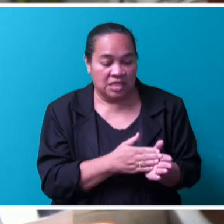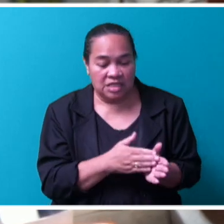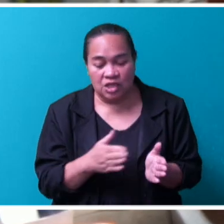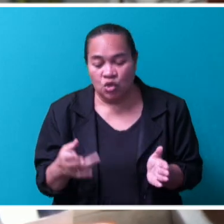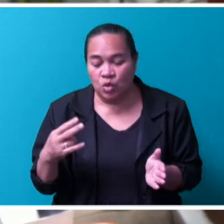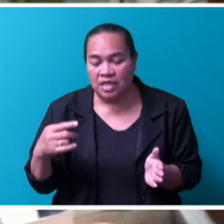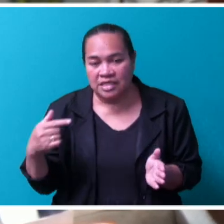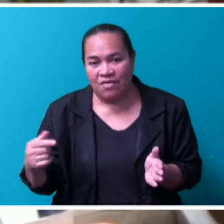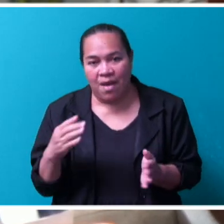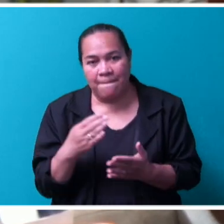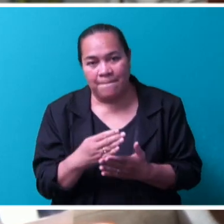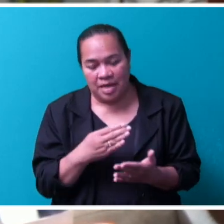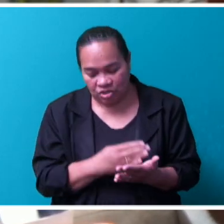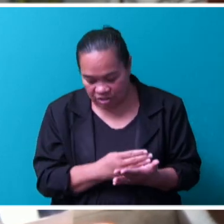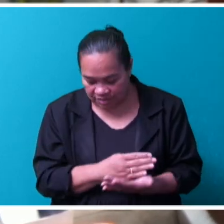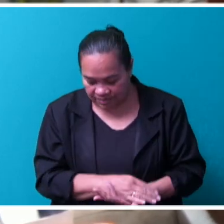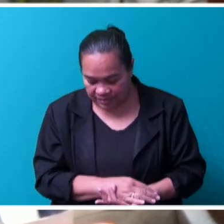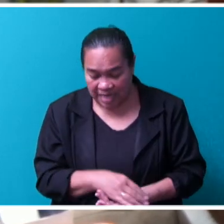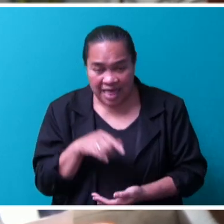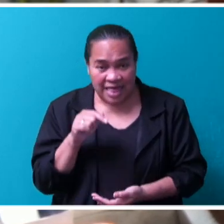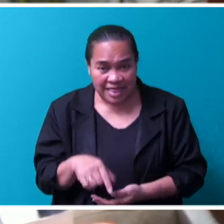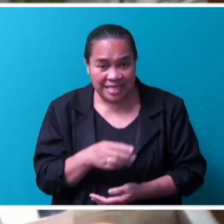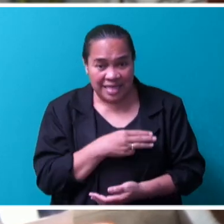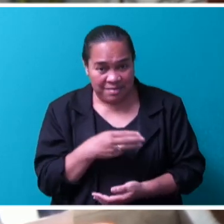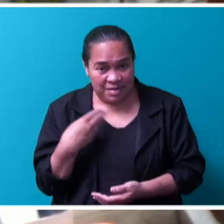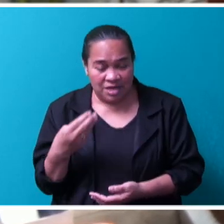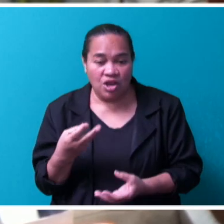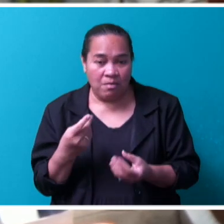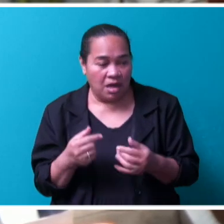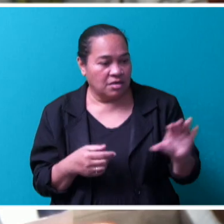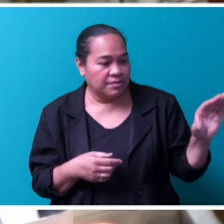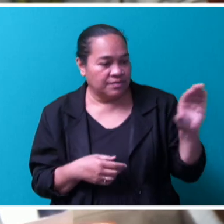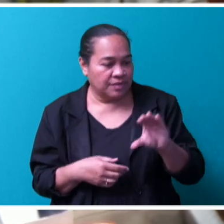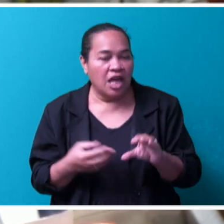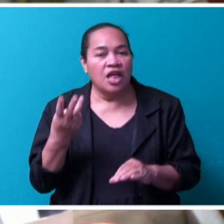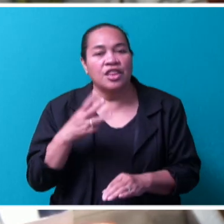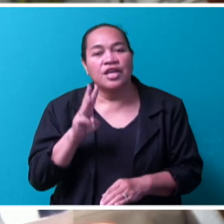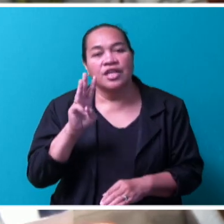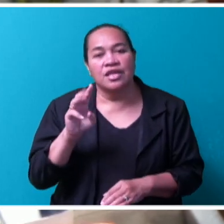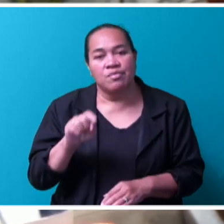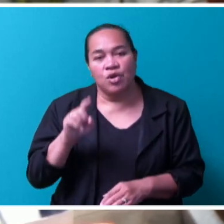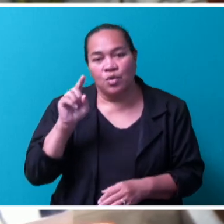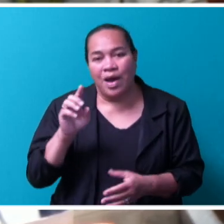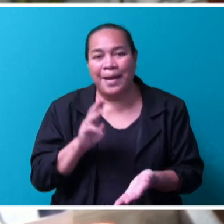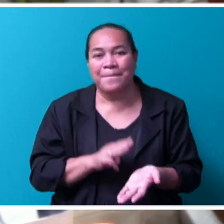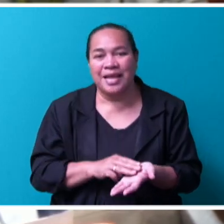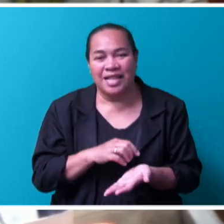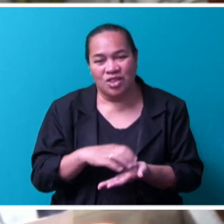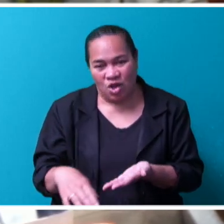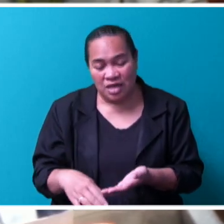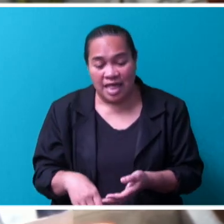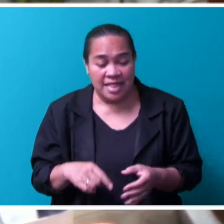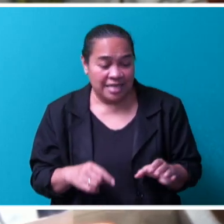2026-2027 budget. The Ministry has been allocated 33.1 million. This